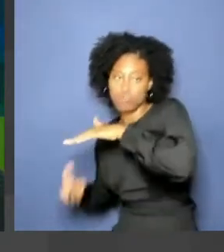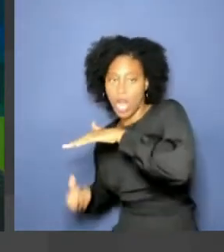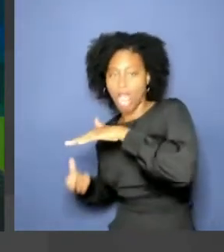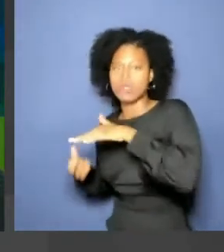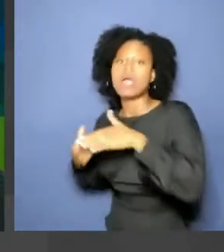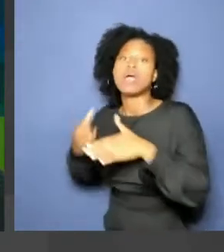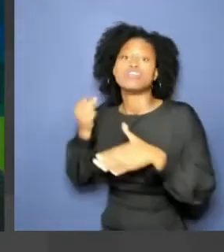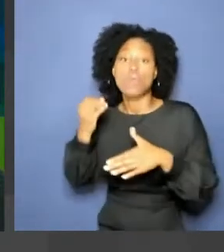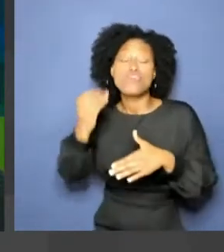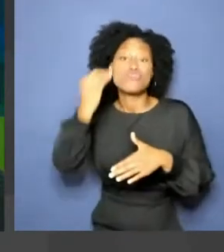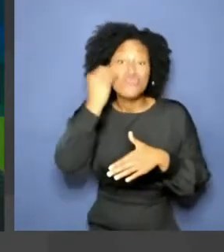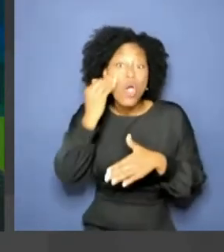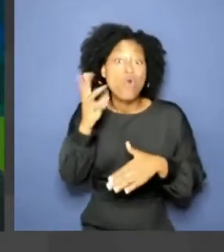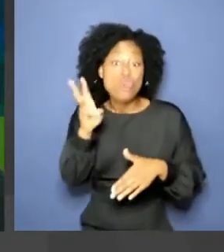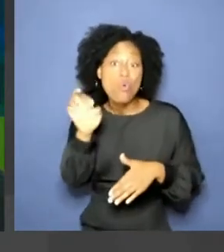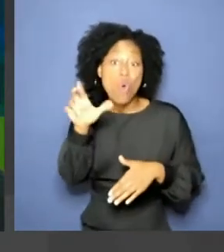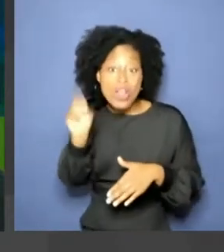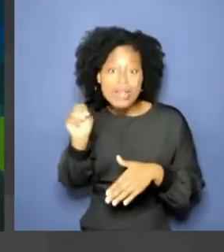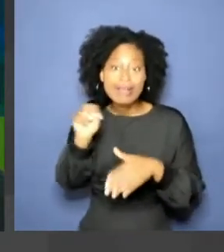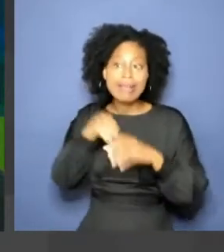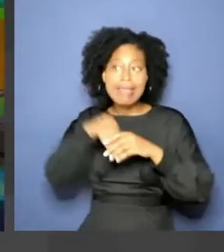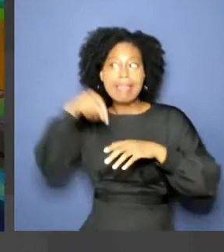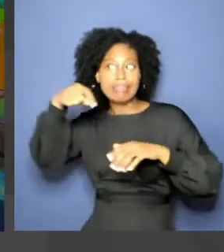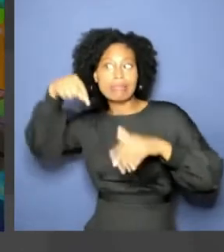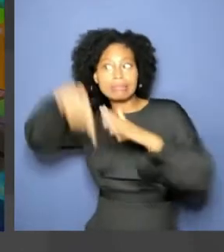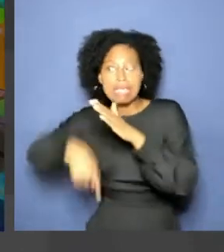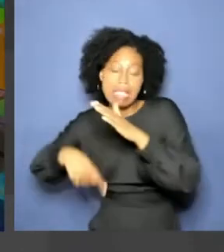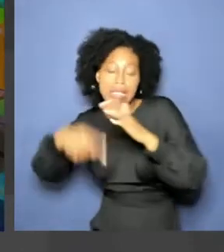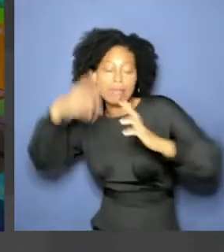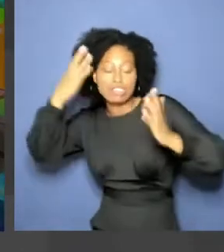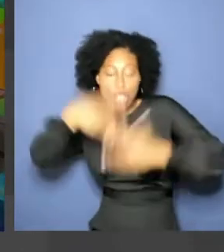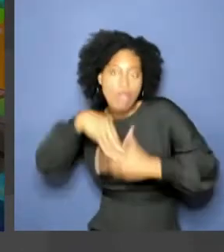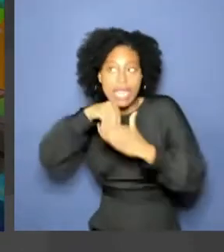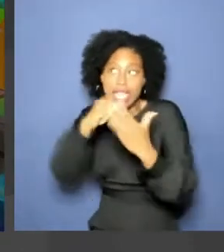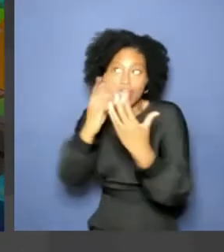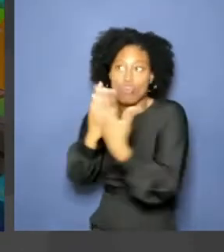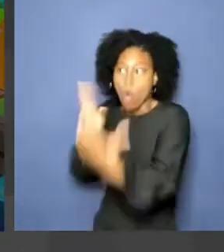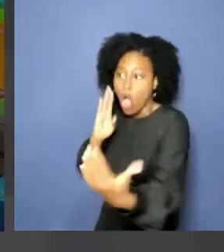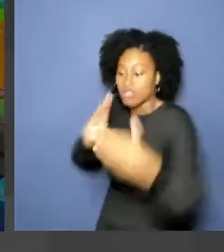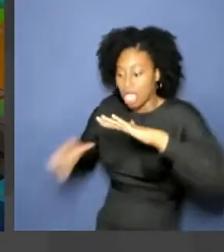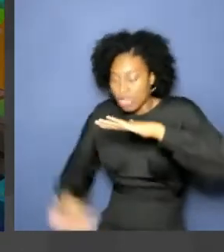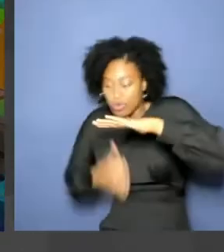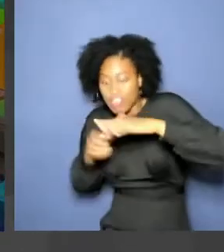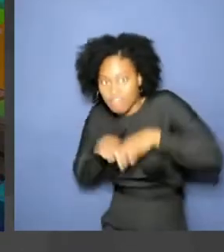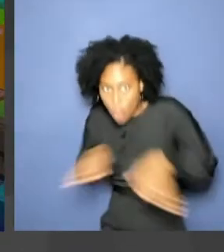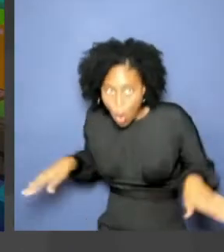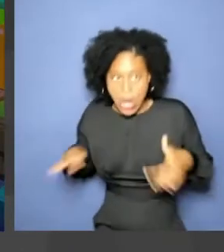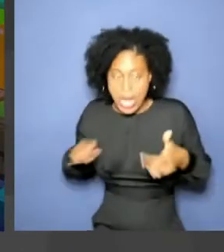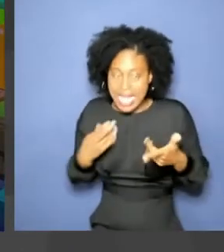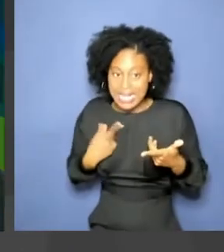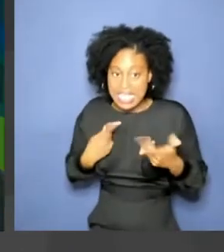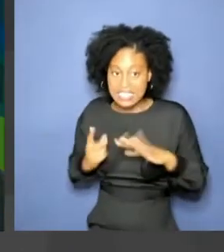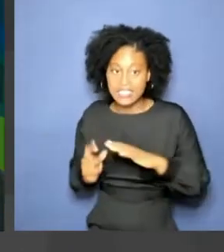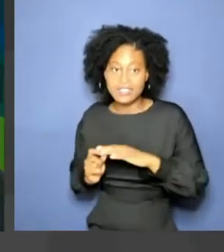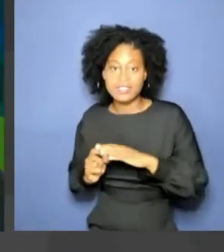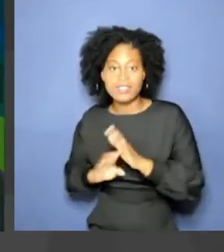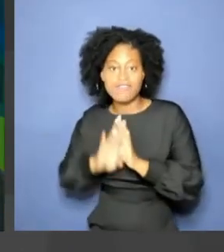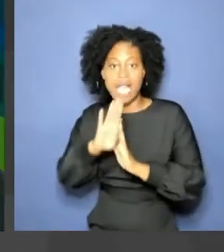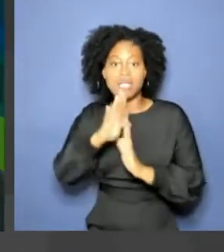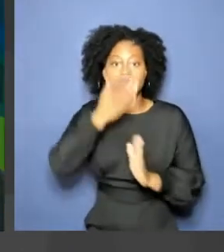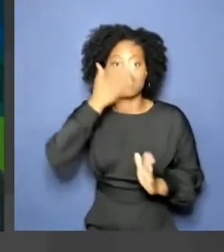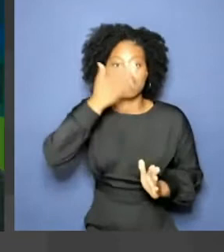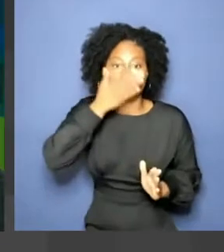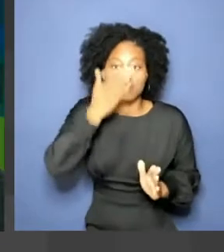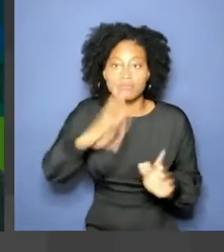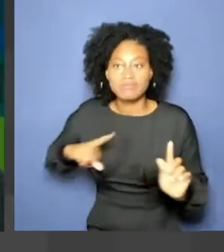that wardens are kind of in the deep dark, in the walls, under the floor. And it also has developed a sense of smell. So of